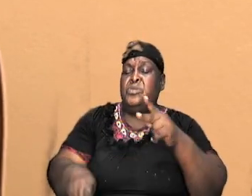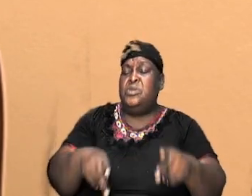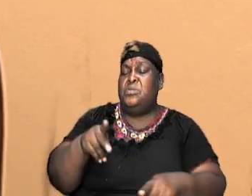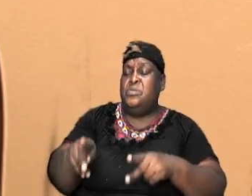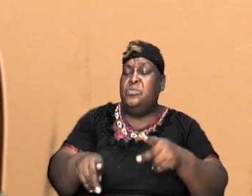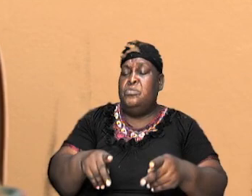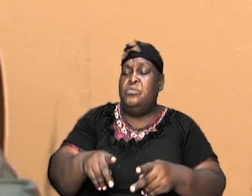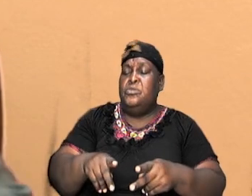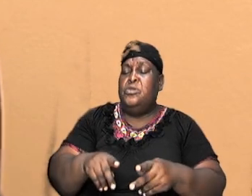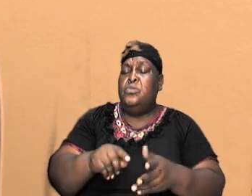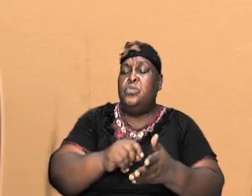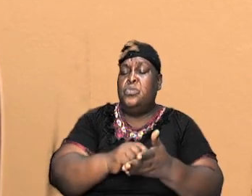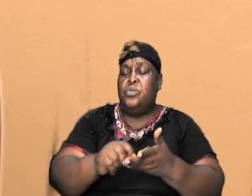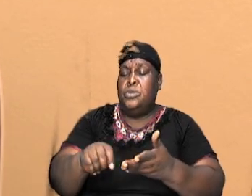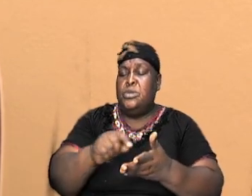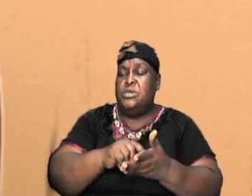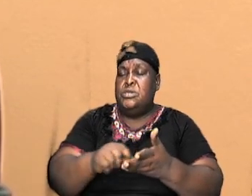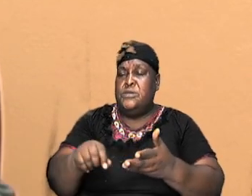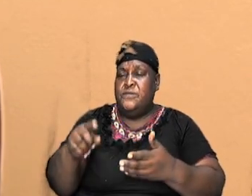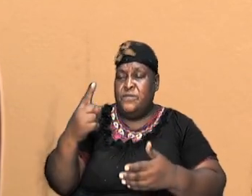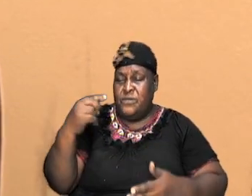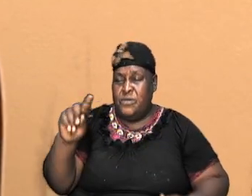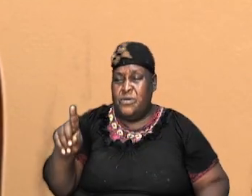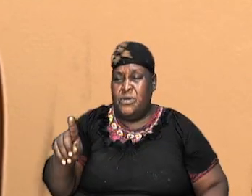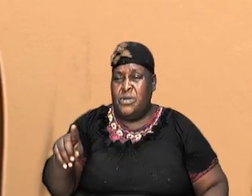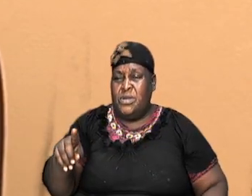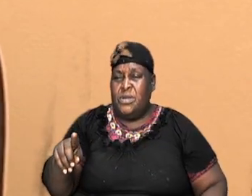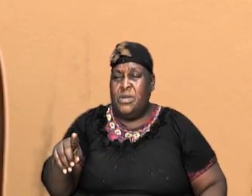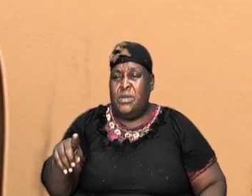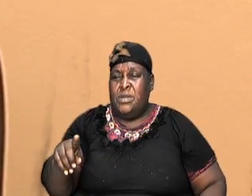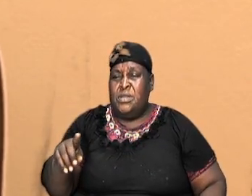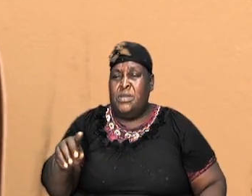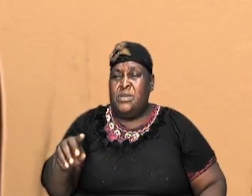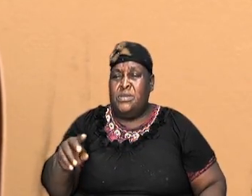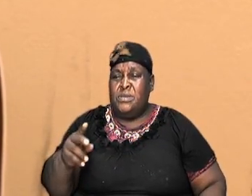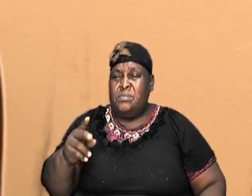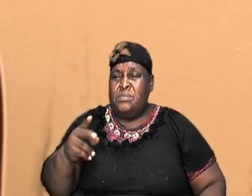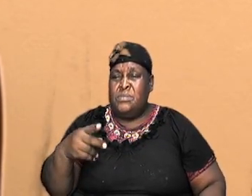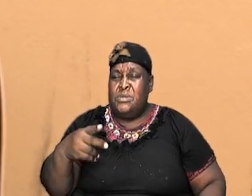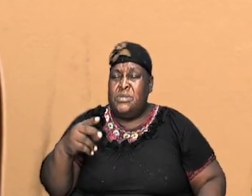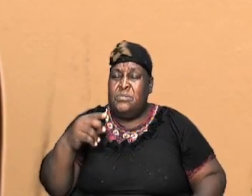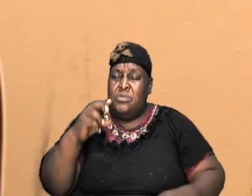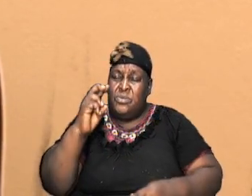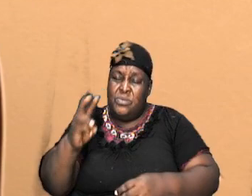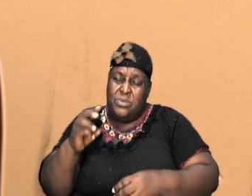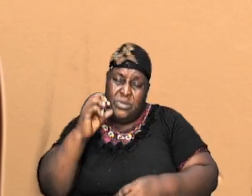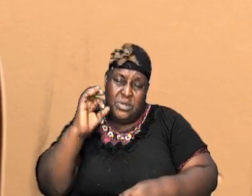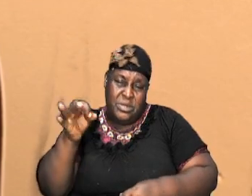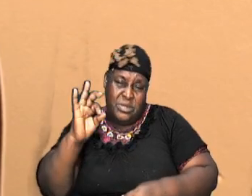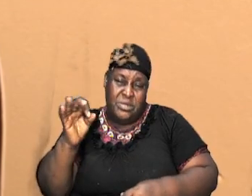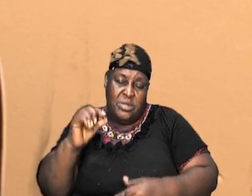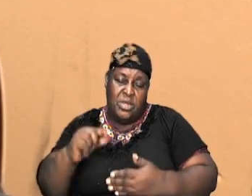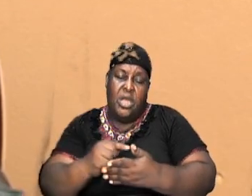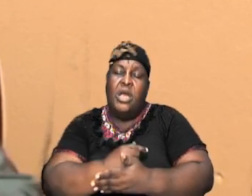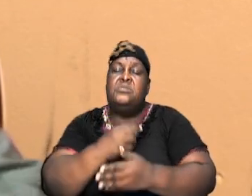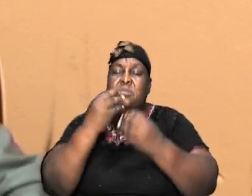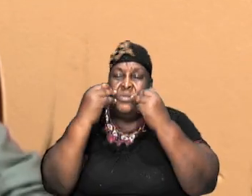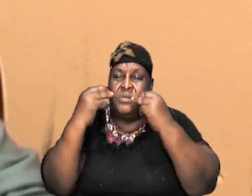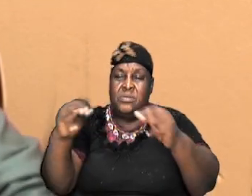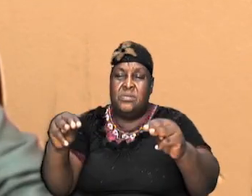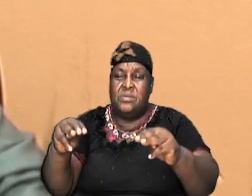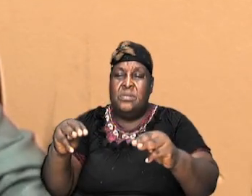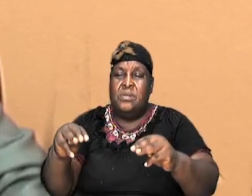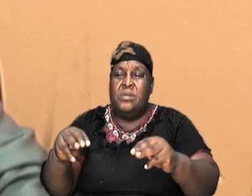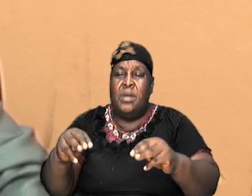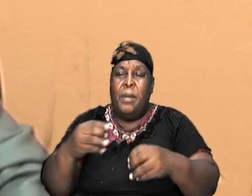to. And they catered the gospel message in a way that would